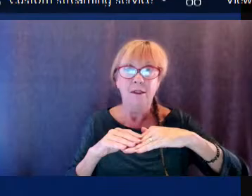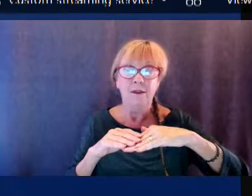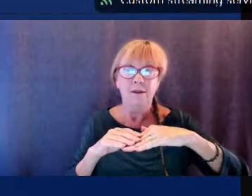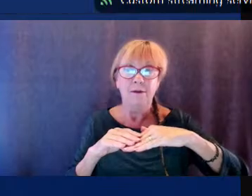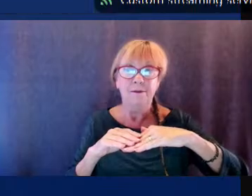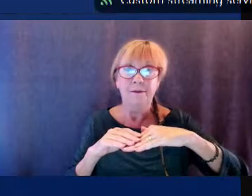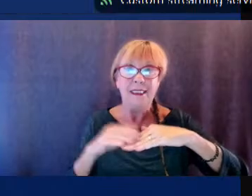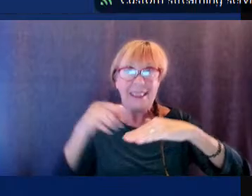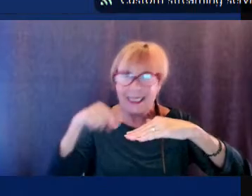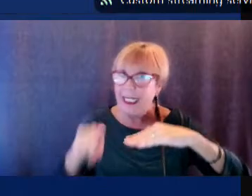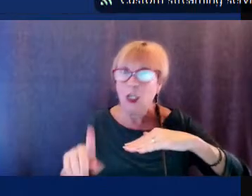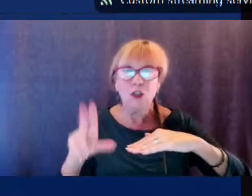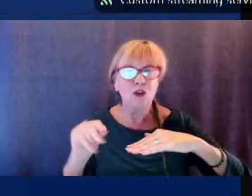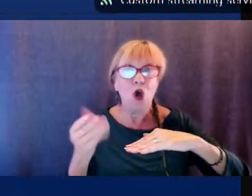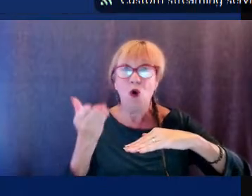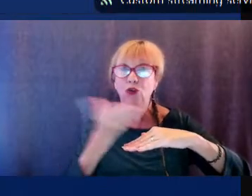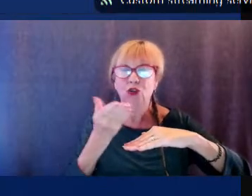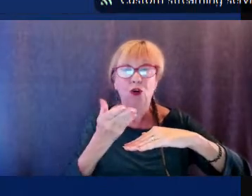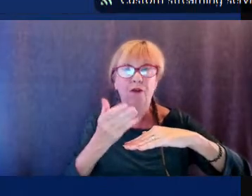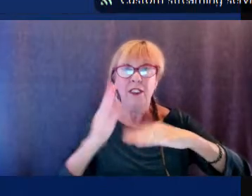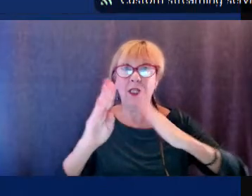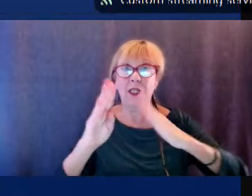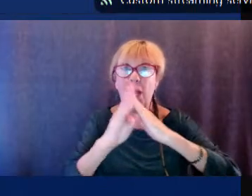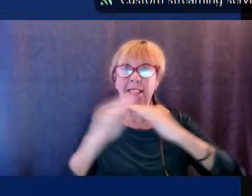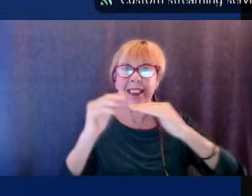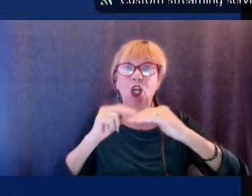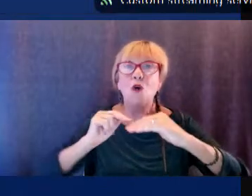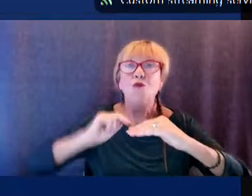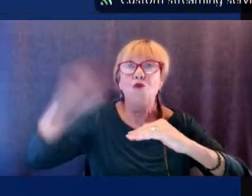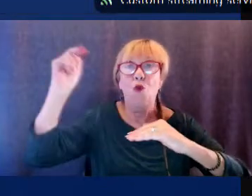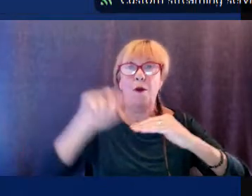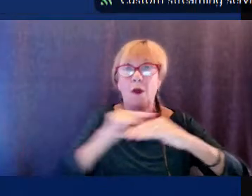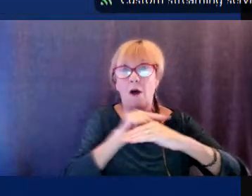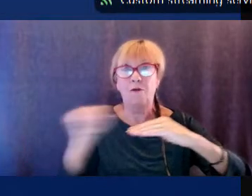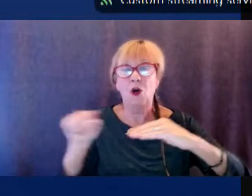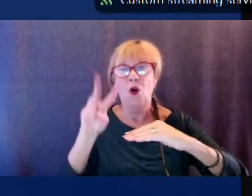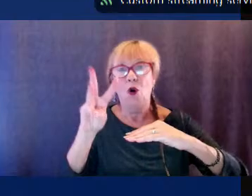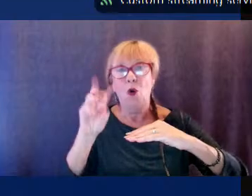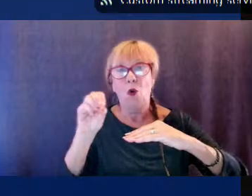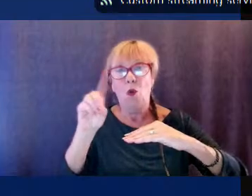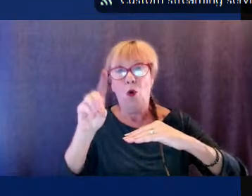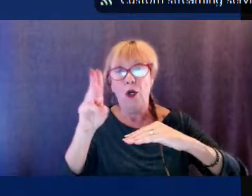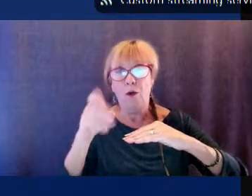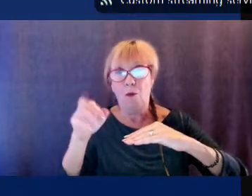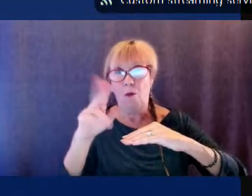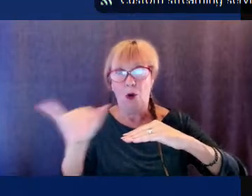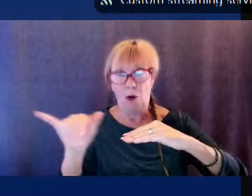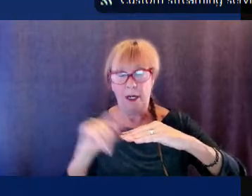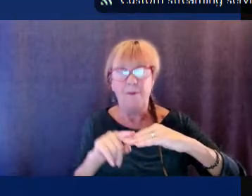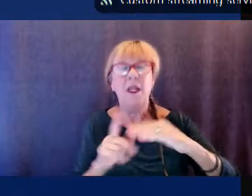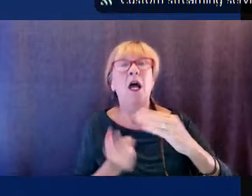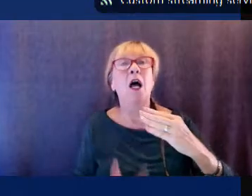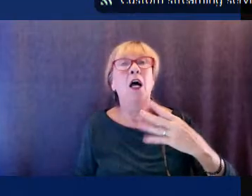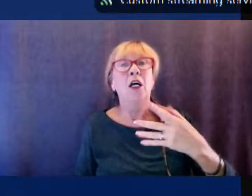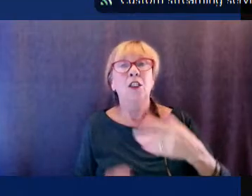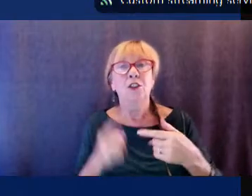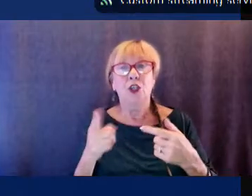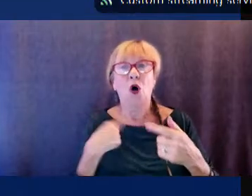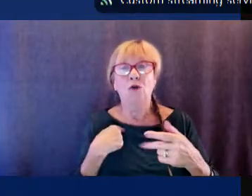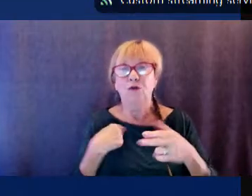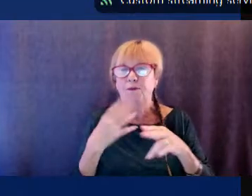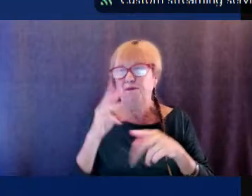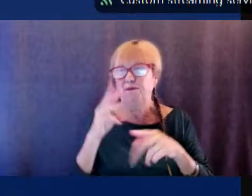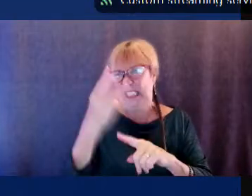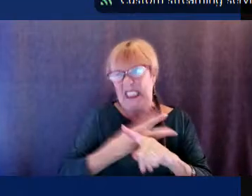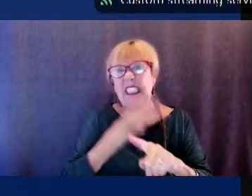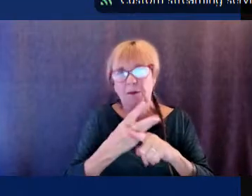of Woodbury. And so while these ran on a detour for 6 months, we finally formalized them and scheduled them as such